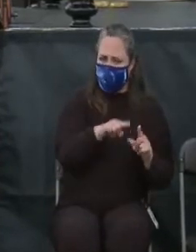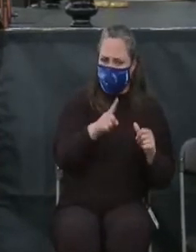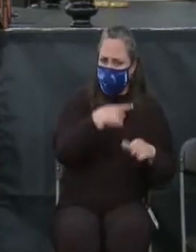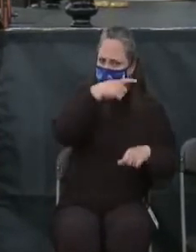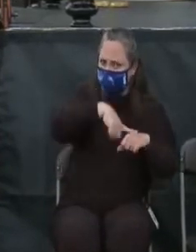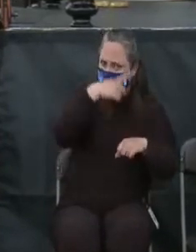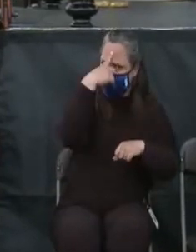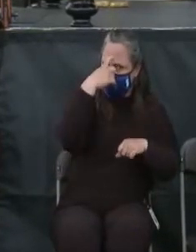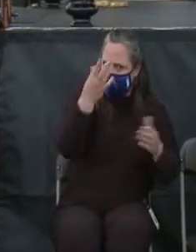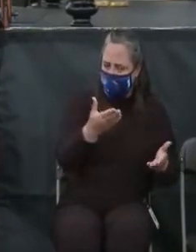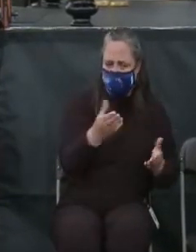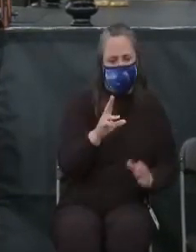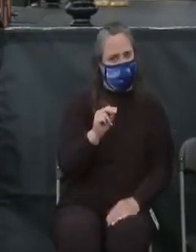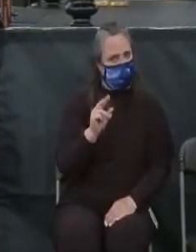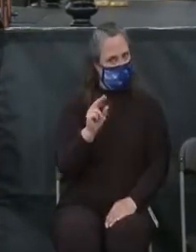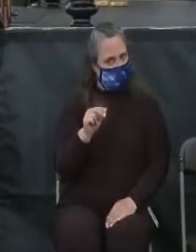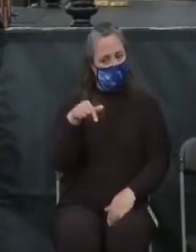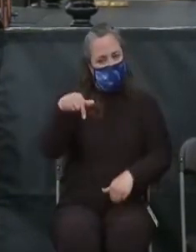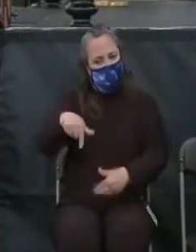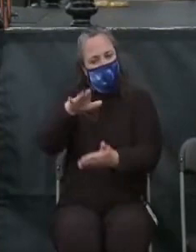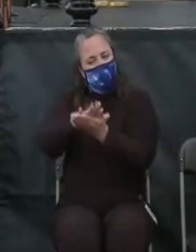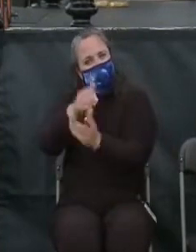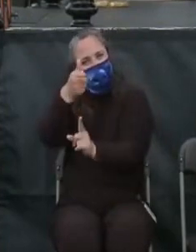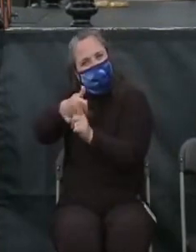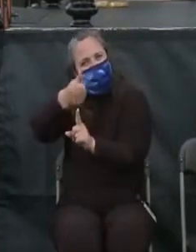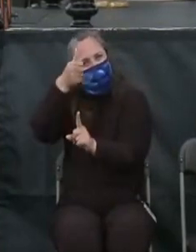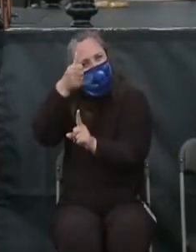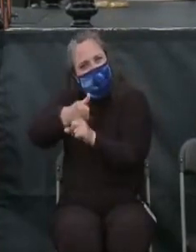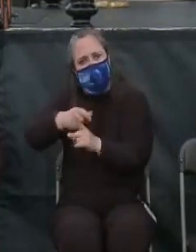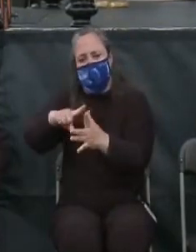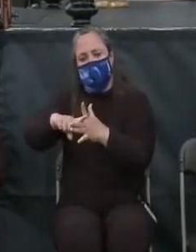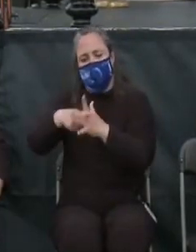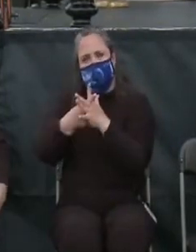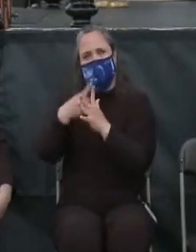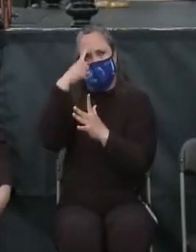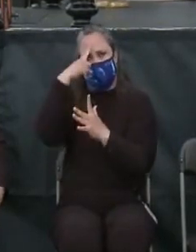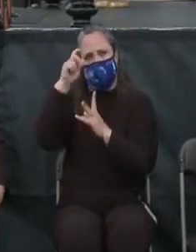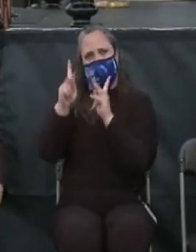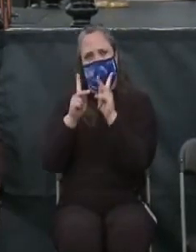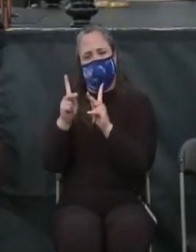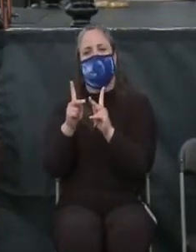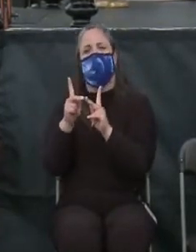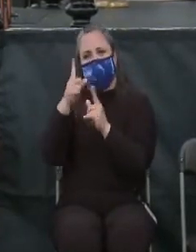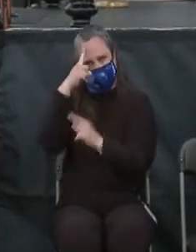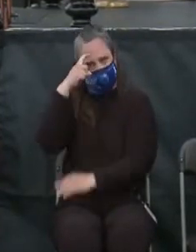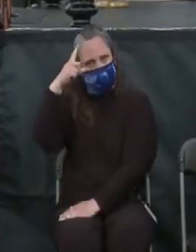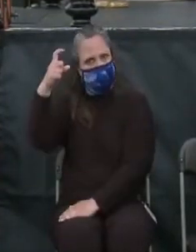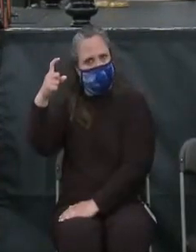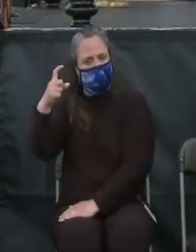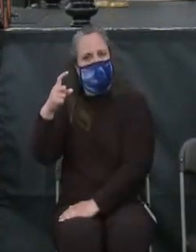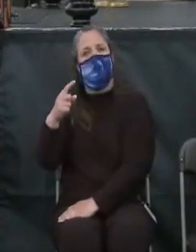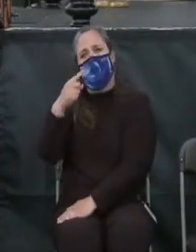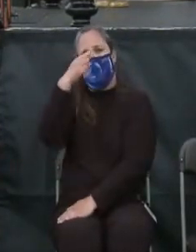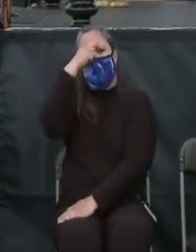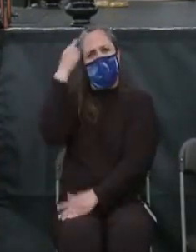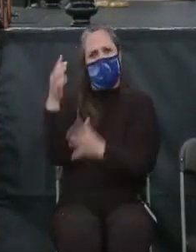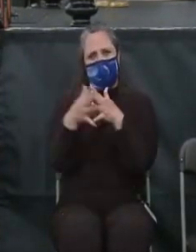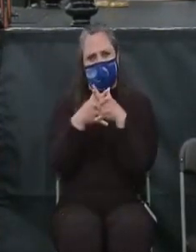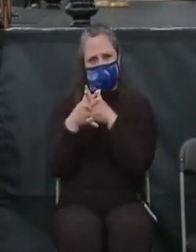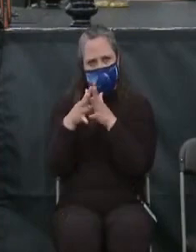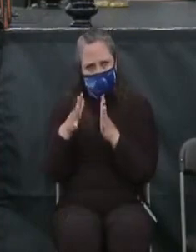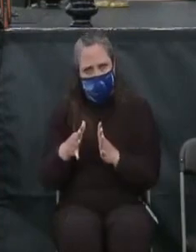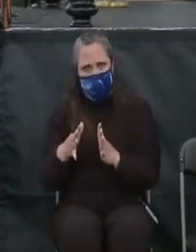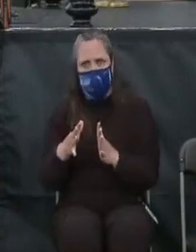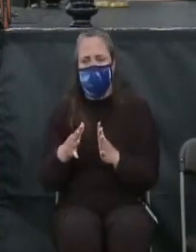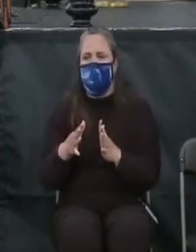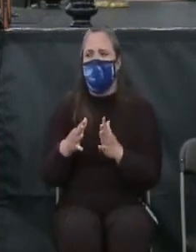who experienced the same hopes and dreams of succeeding in life. Back when, in the segregation days, when they finally made it to these grounds, they felt like a